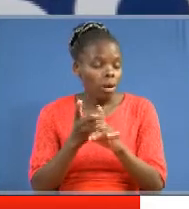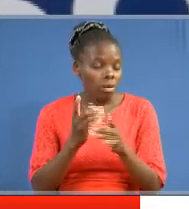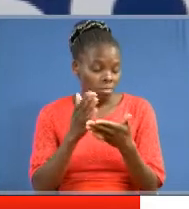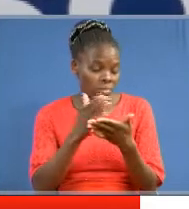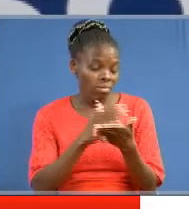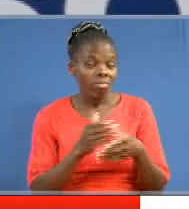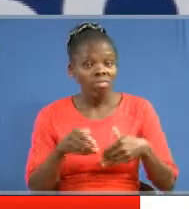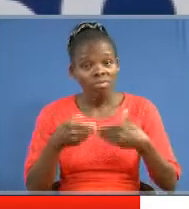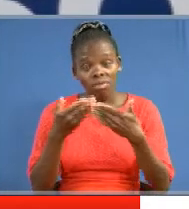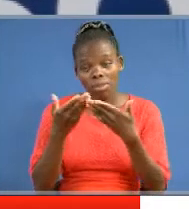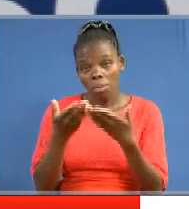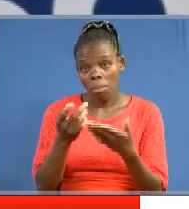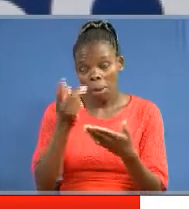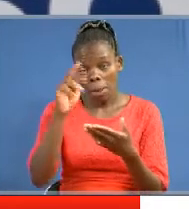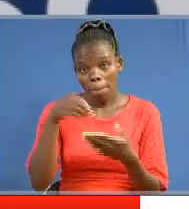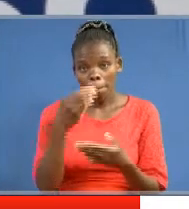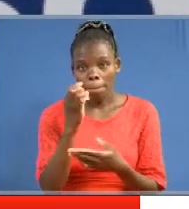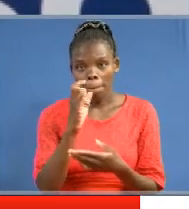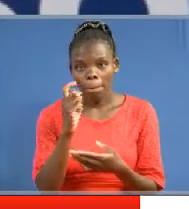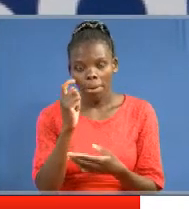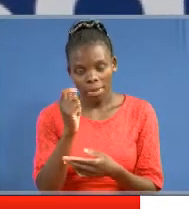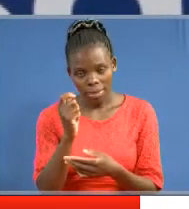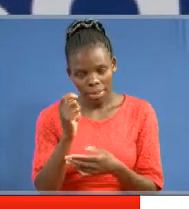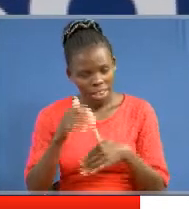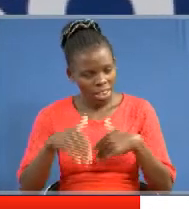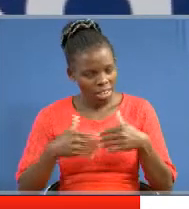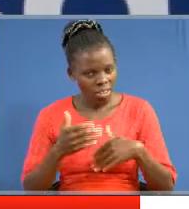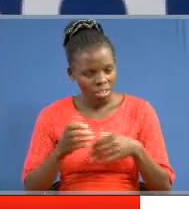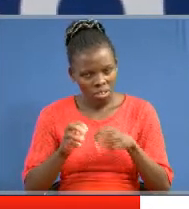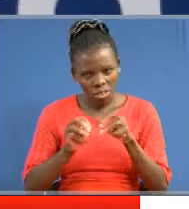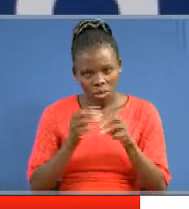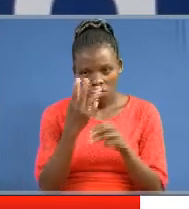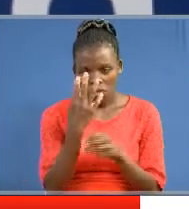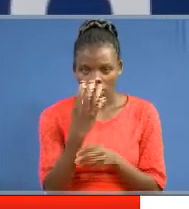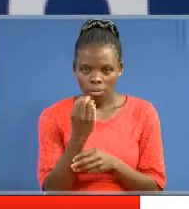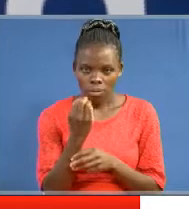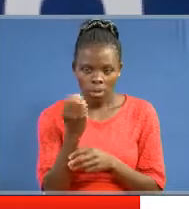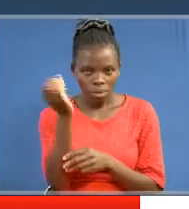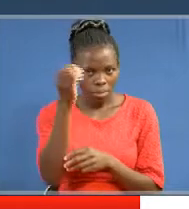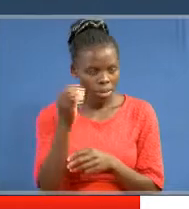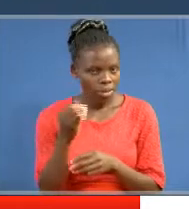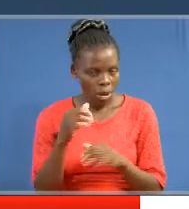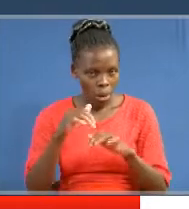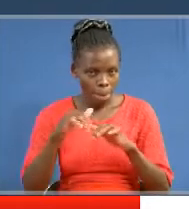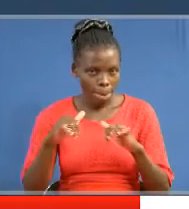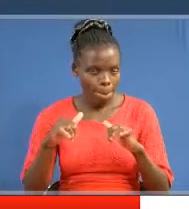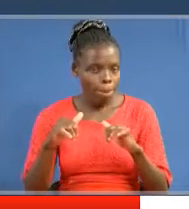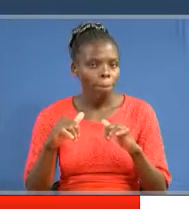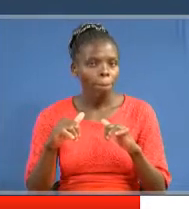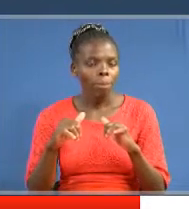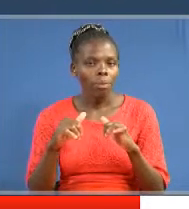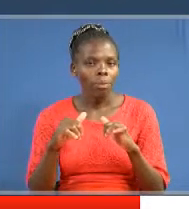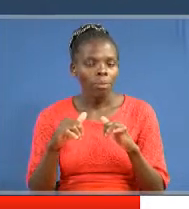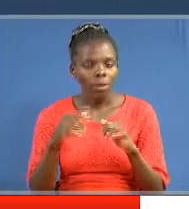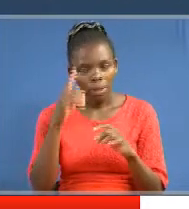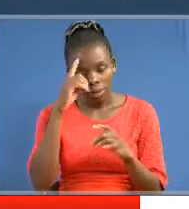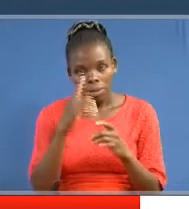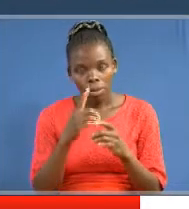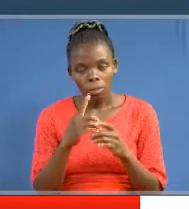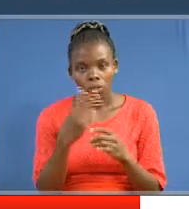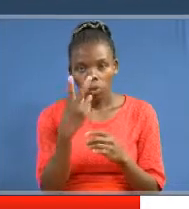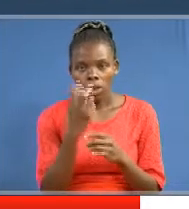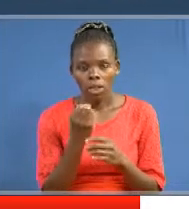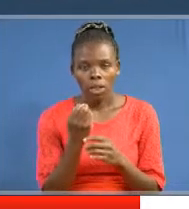statement released by the betting firm, which enjoyed control of more than 50% of the market share, the decision to impose a